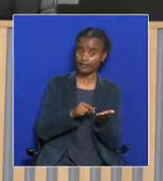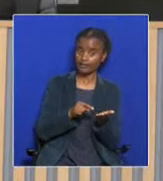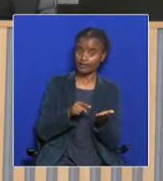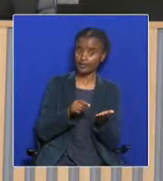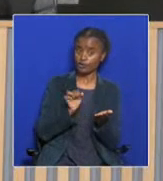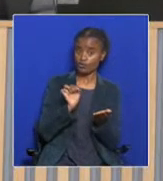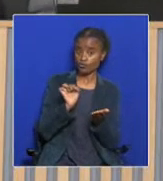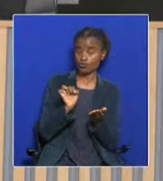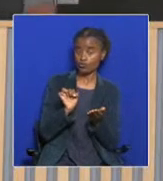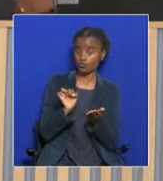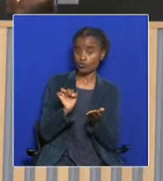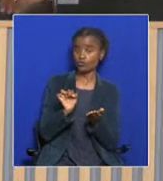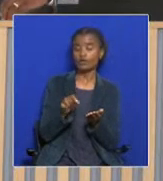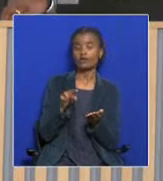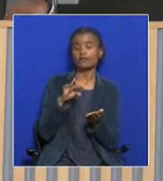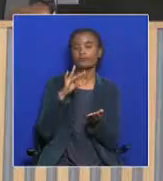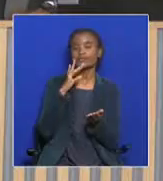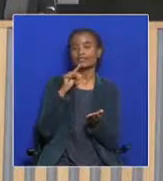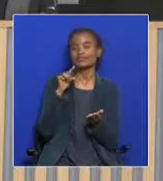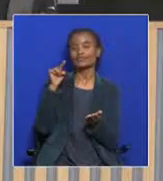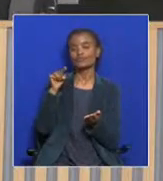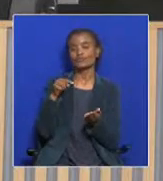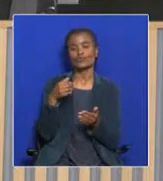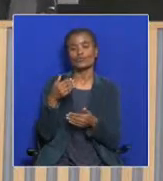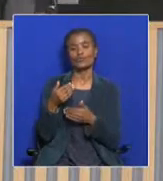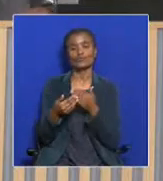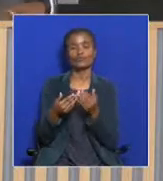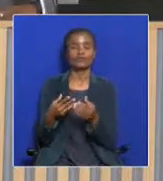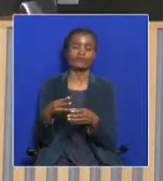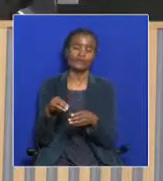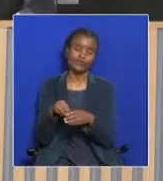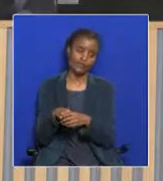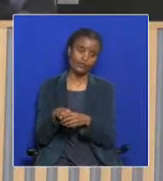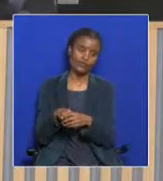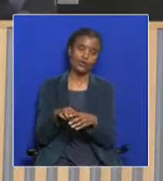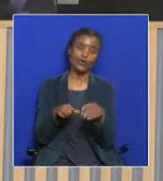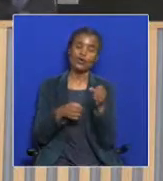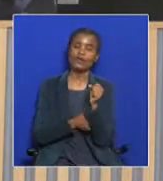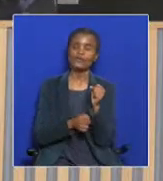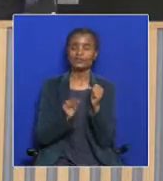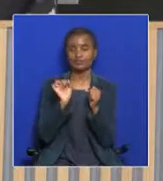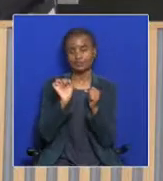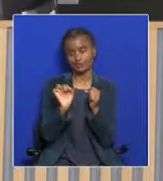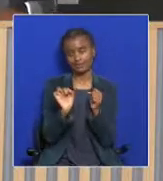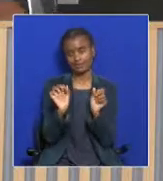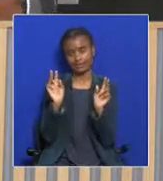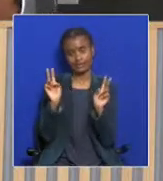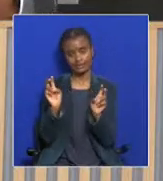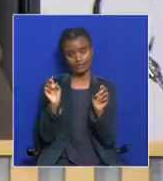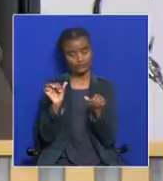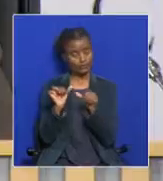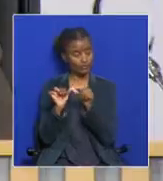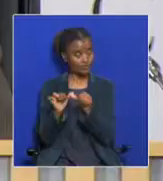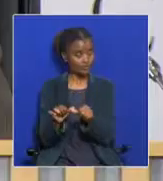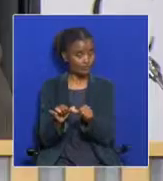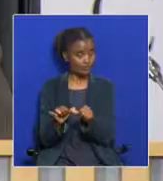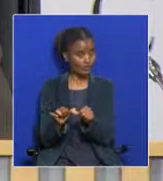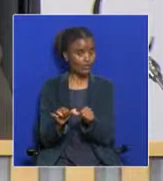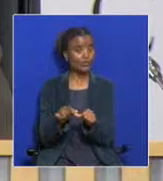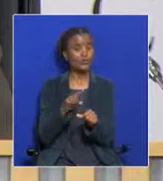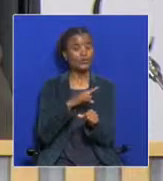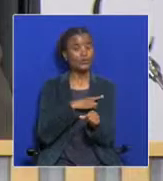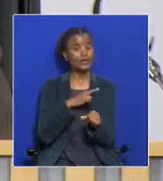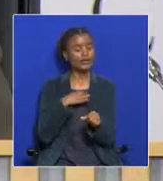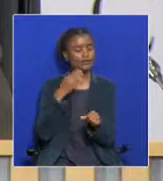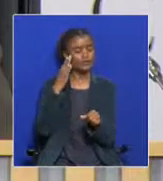to be involved with this matter in your office. Beyond, other than Mbangase, you knew the most, you had the most